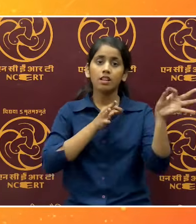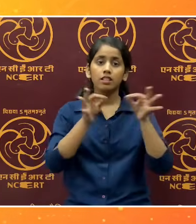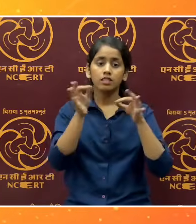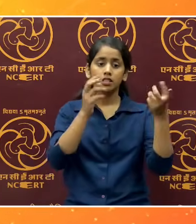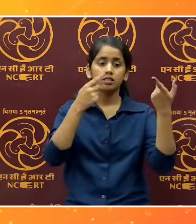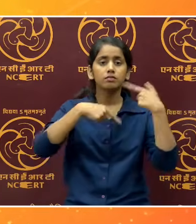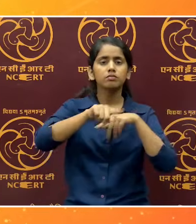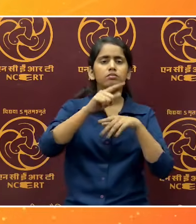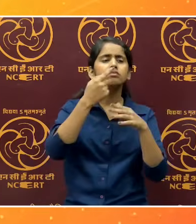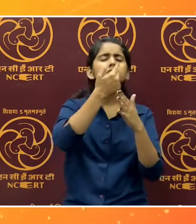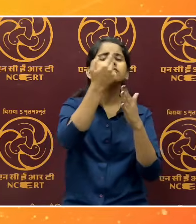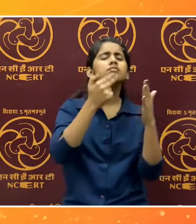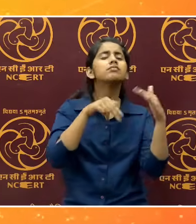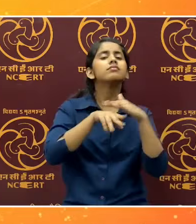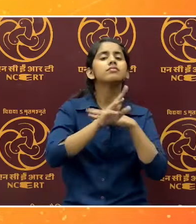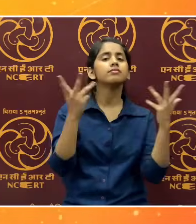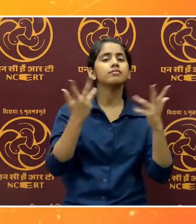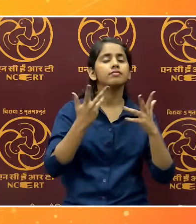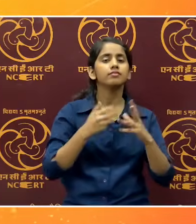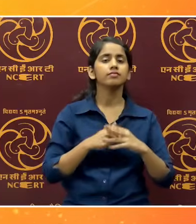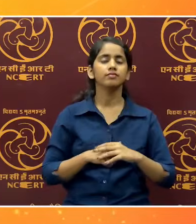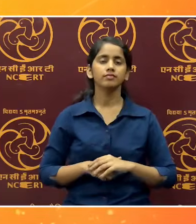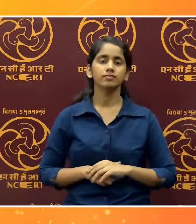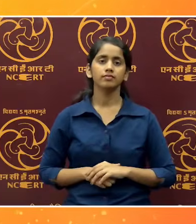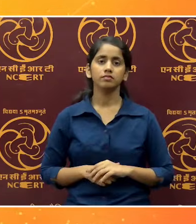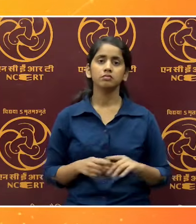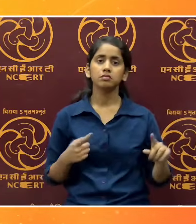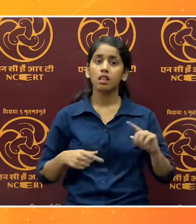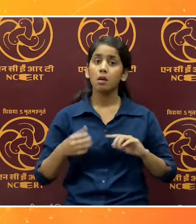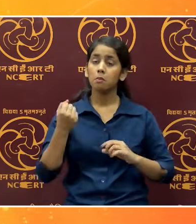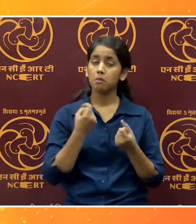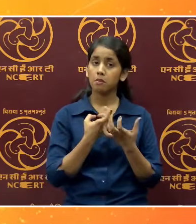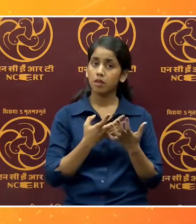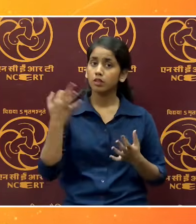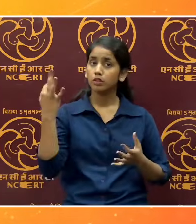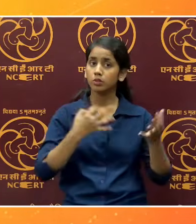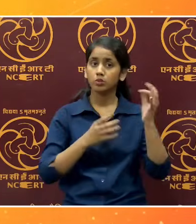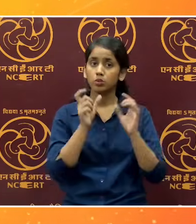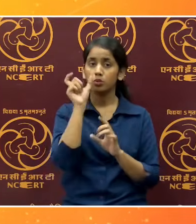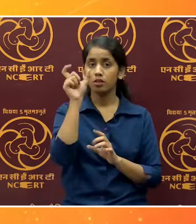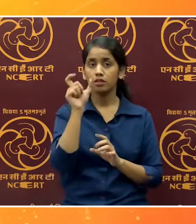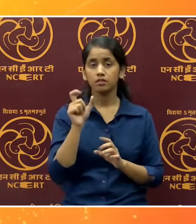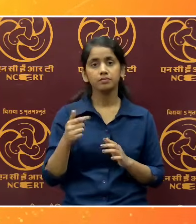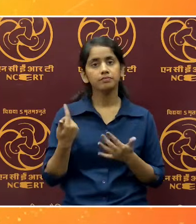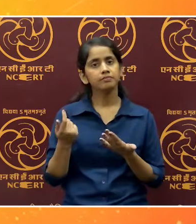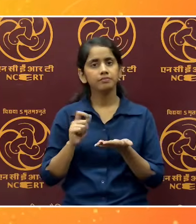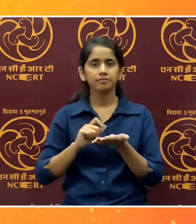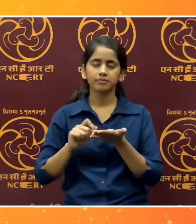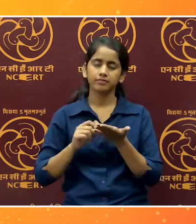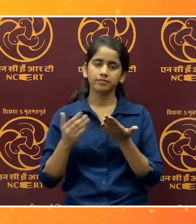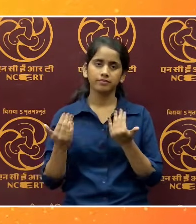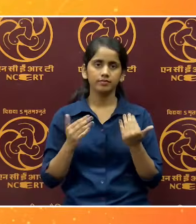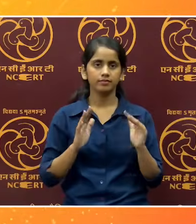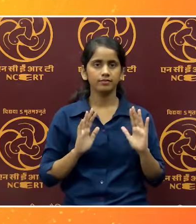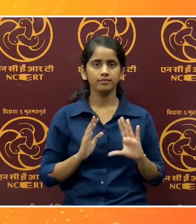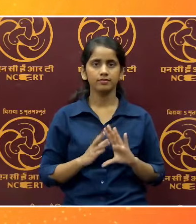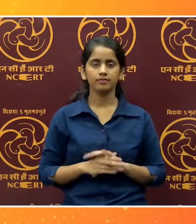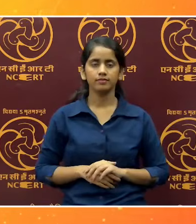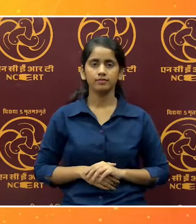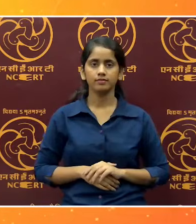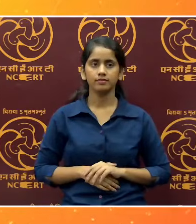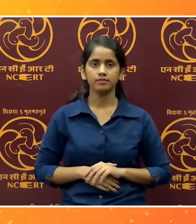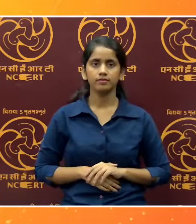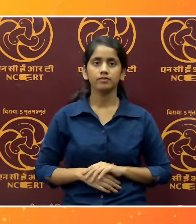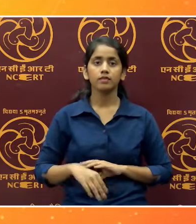life. You must have learned many new words in this poem. So, you can also use those words, and